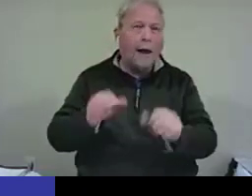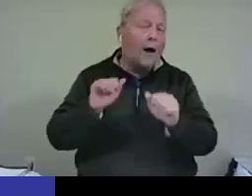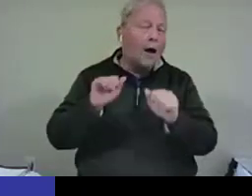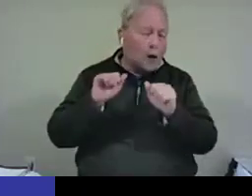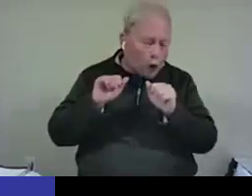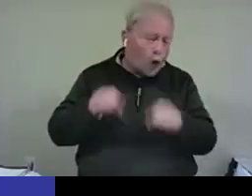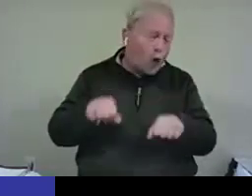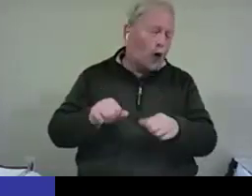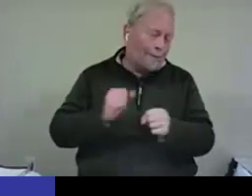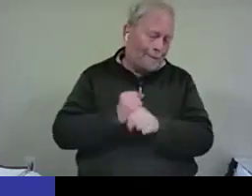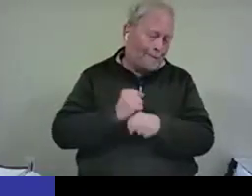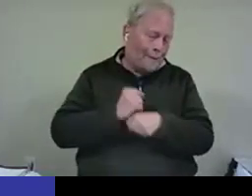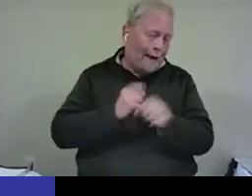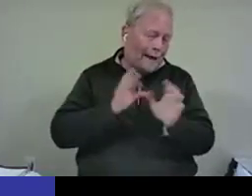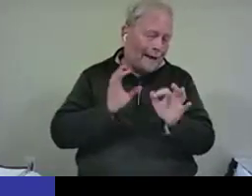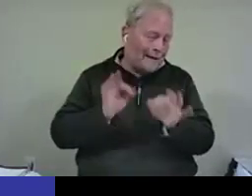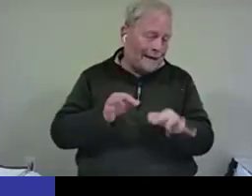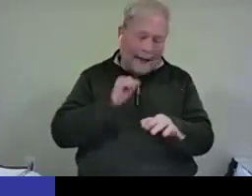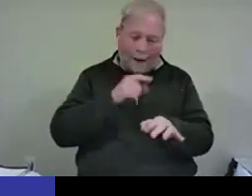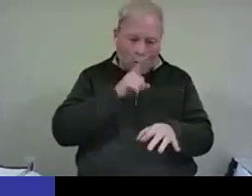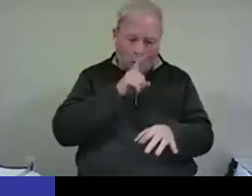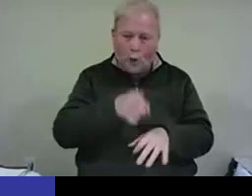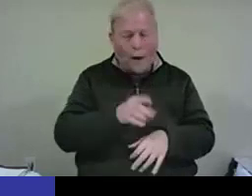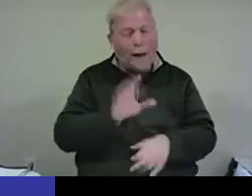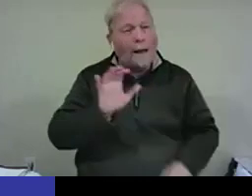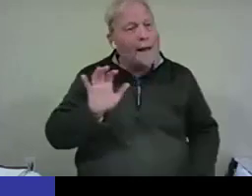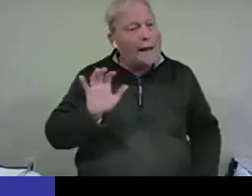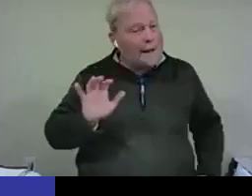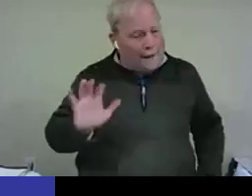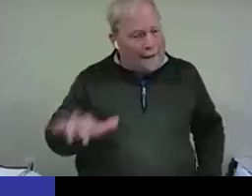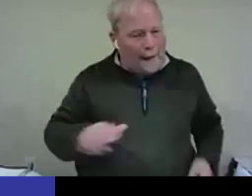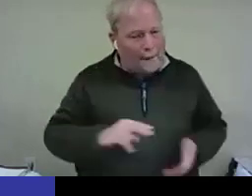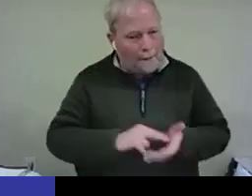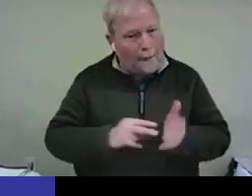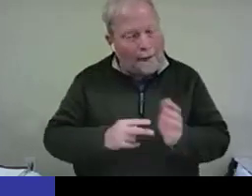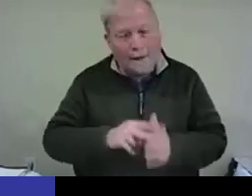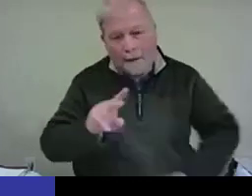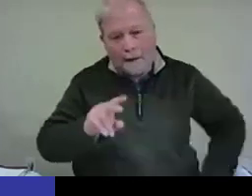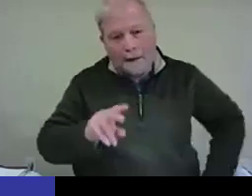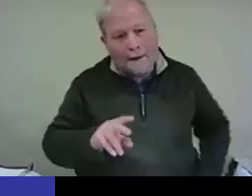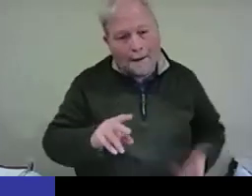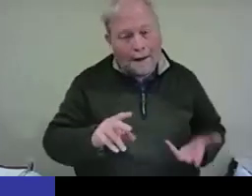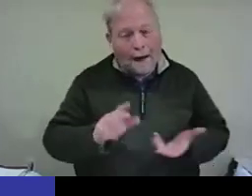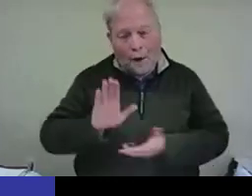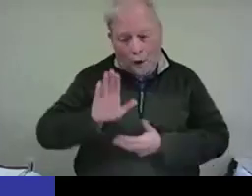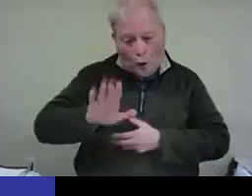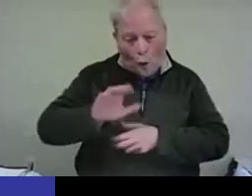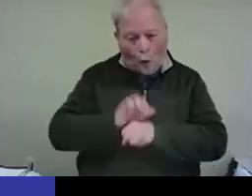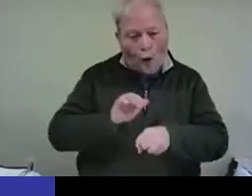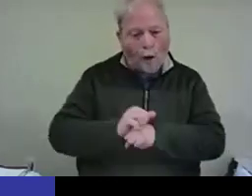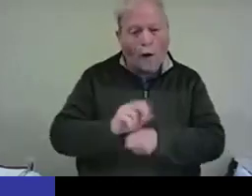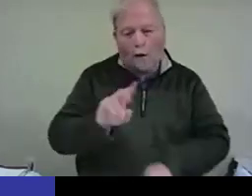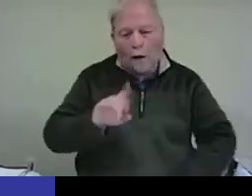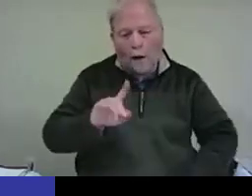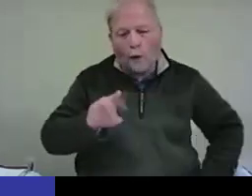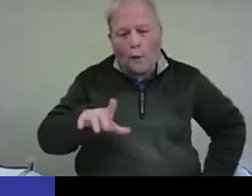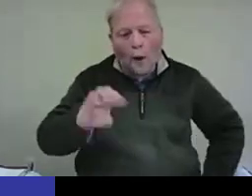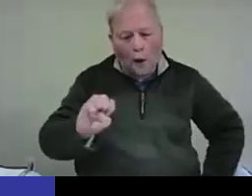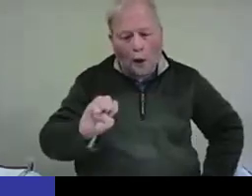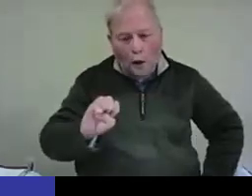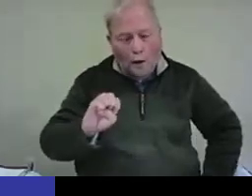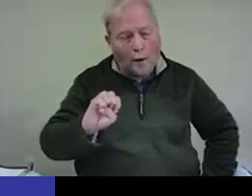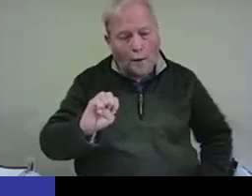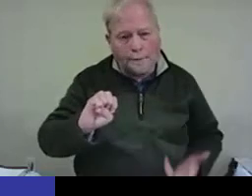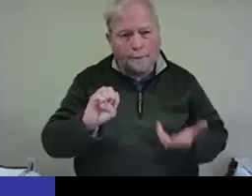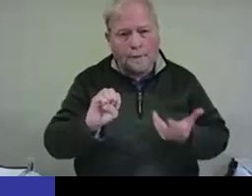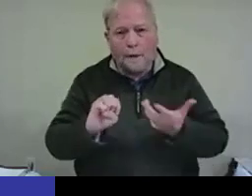unalterable. That makes it a vulnerable decision point when you're doing interviews, particularly with parents and the student themselves.